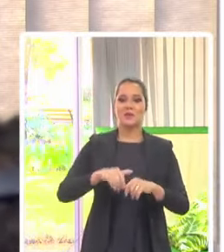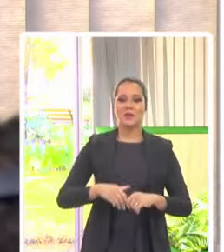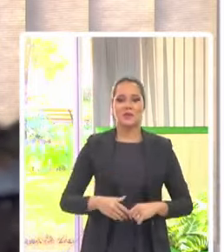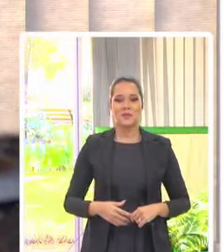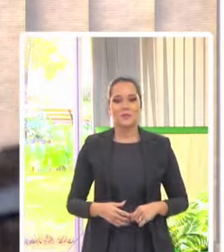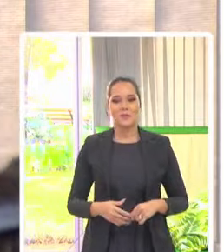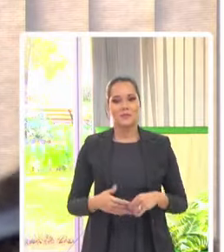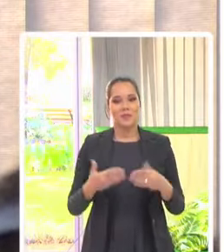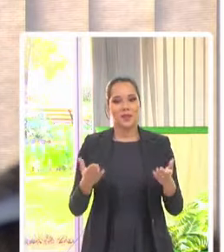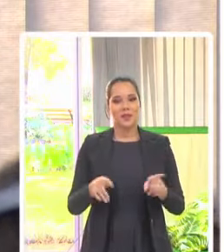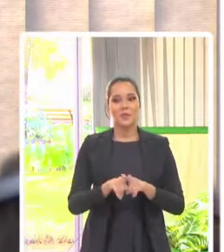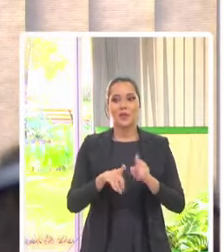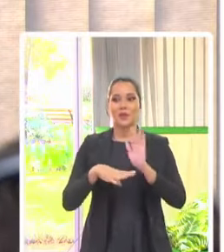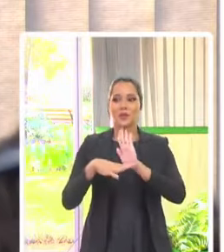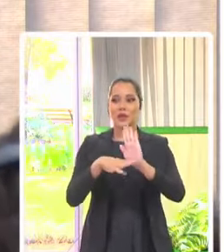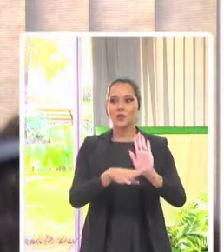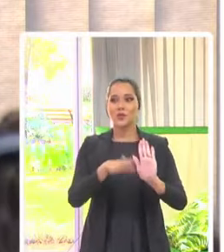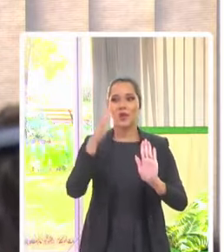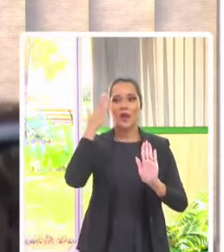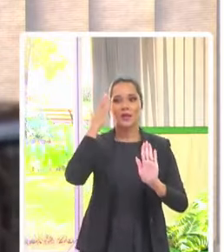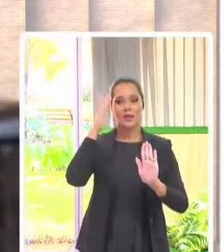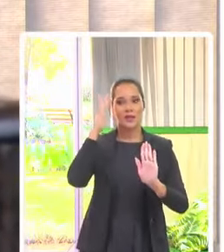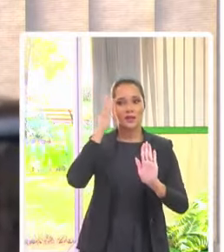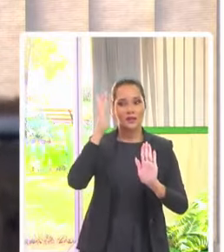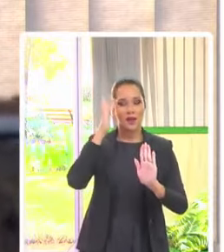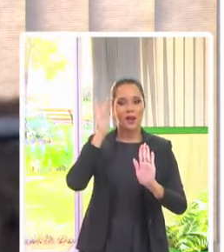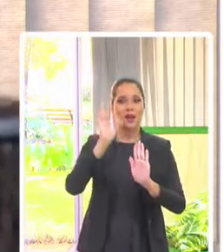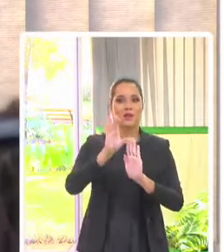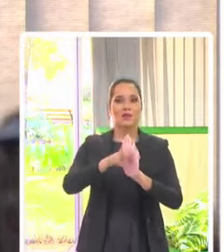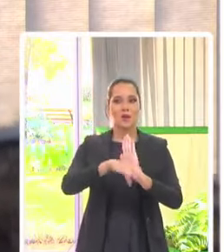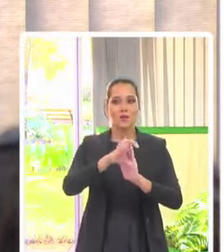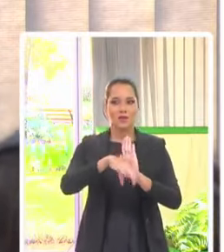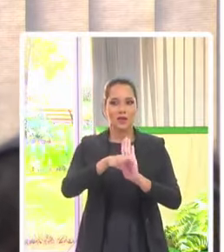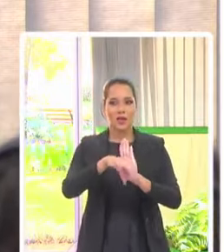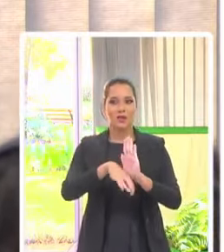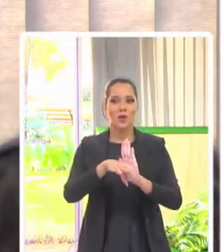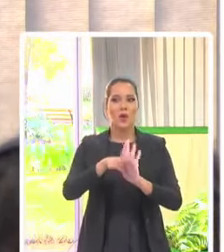to understand the concept and try to adapt and adopt,